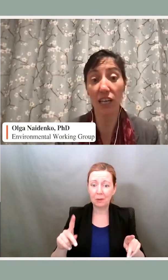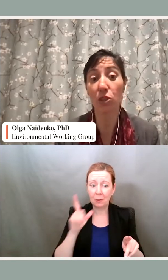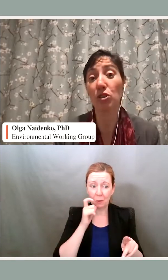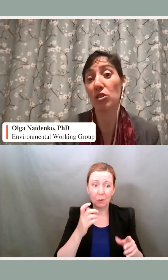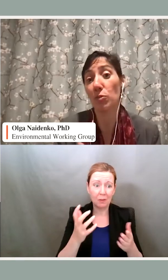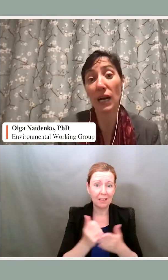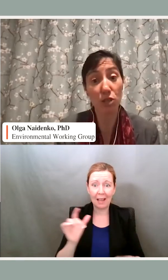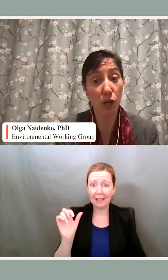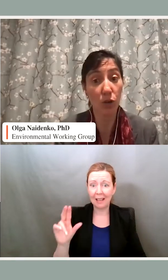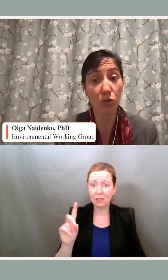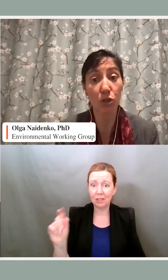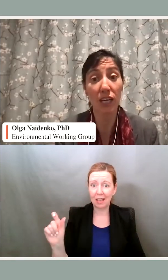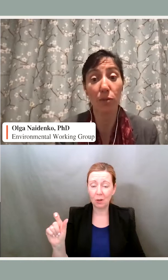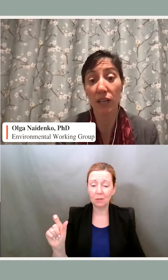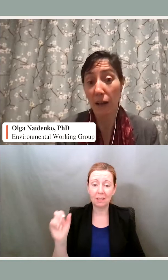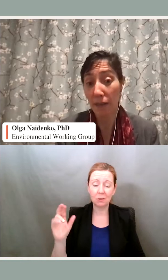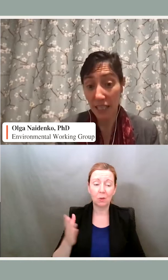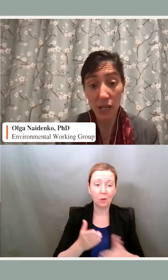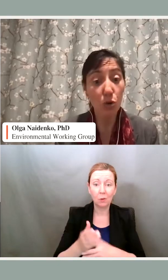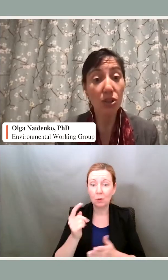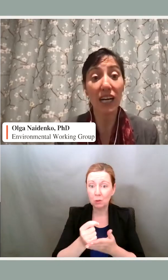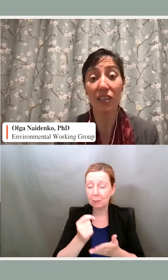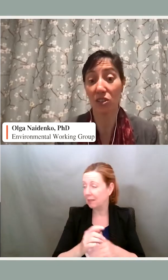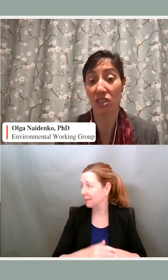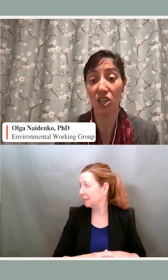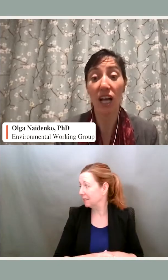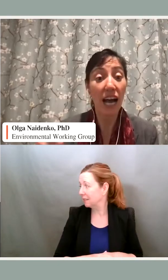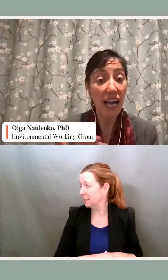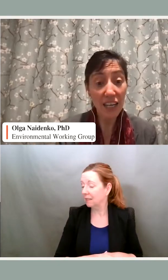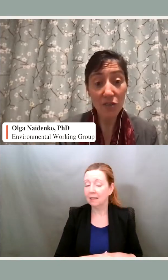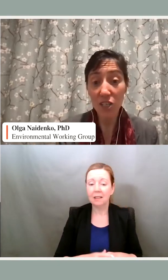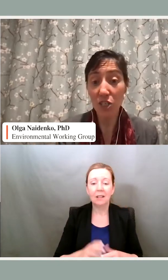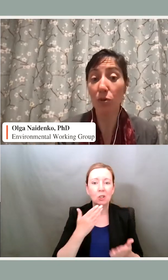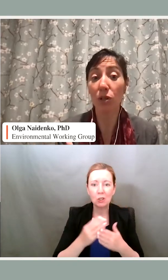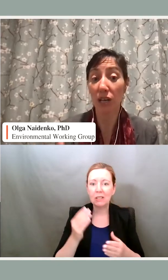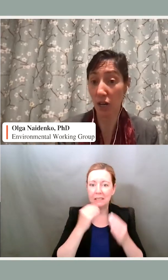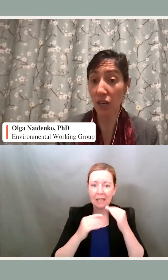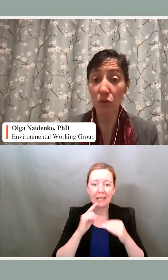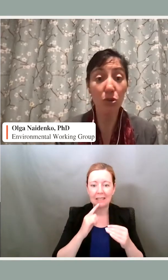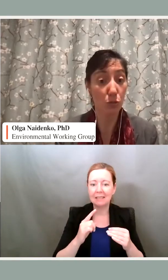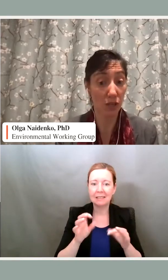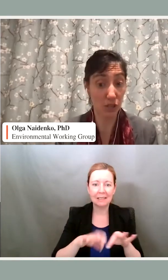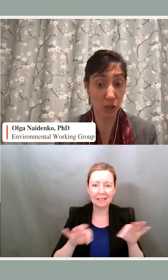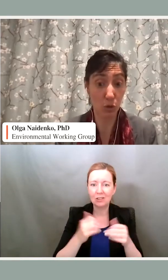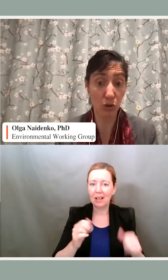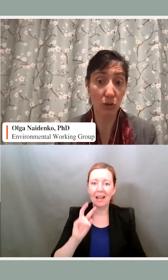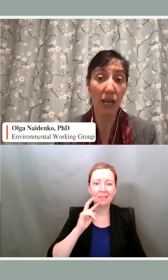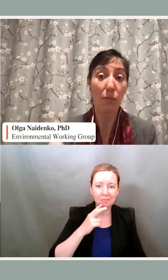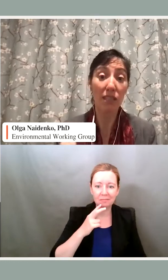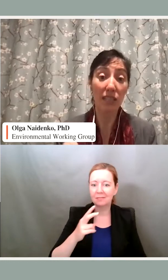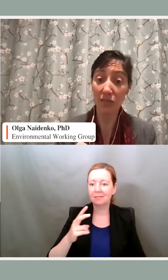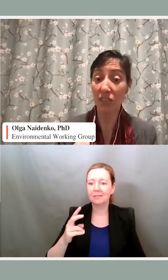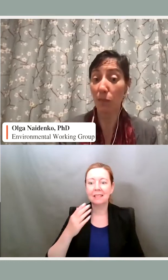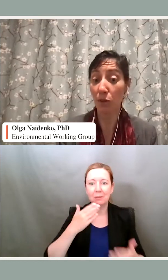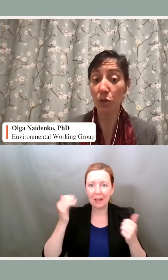cancer diagnosis or perhaps are going through treatment. But good diet is essential. Any vegetable, any fruit is better than no fruit.